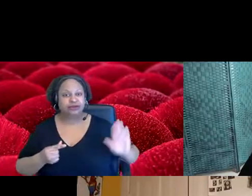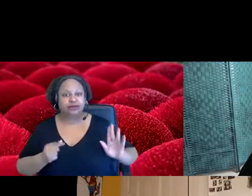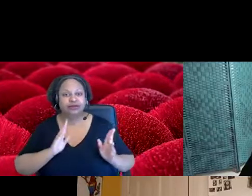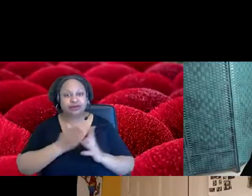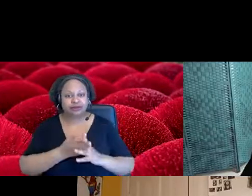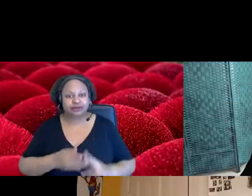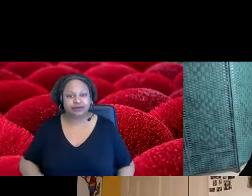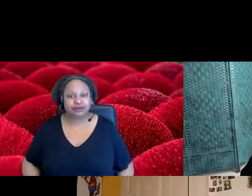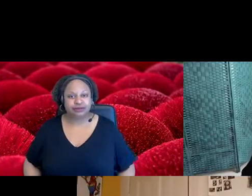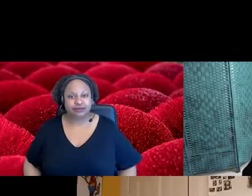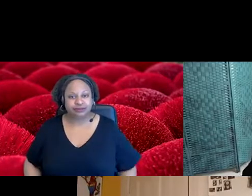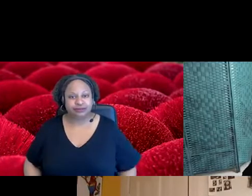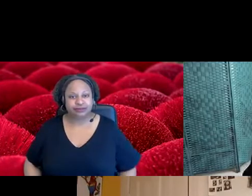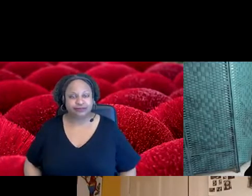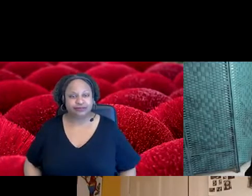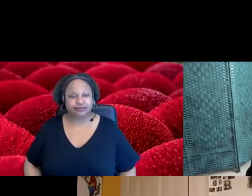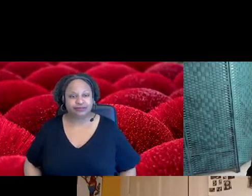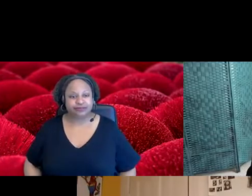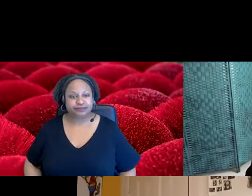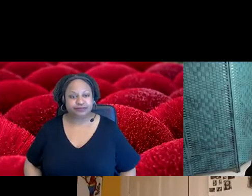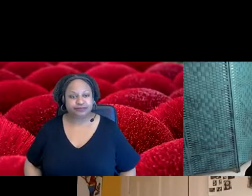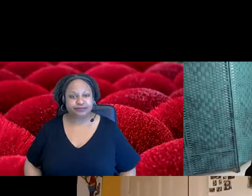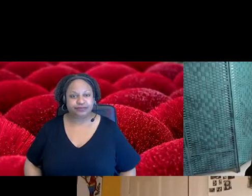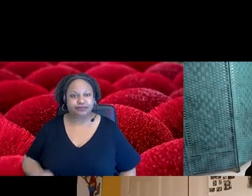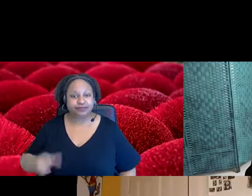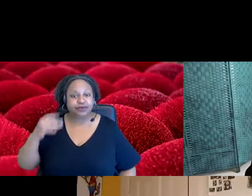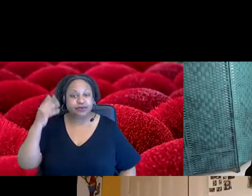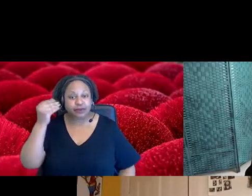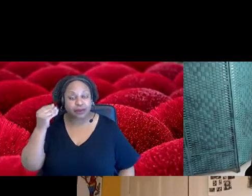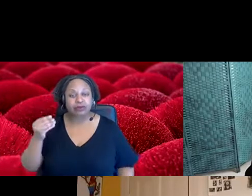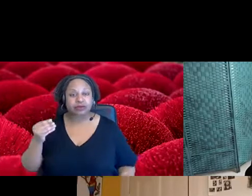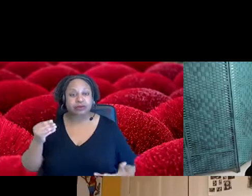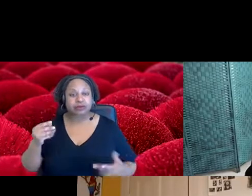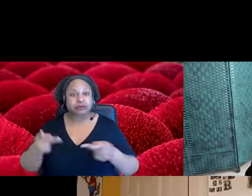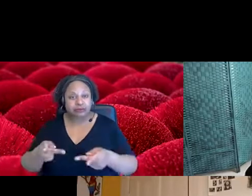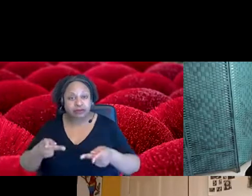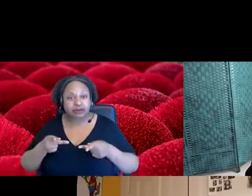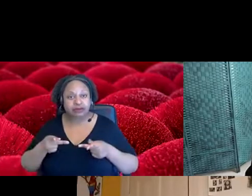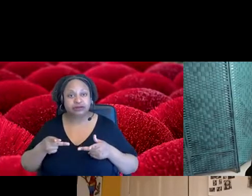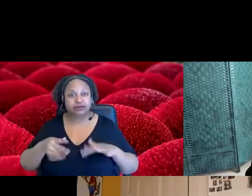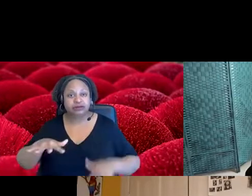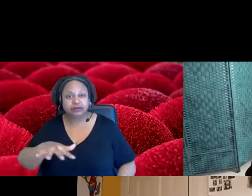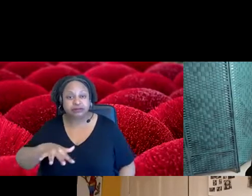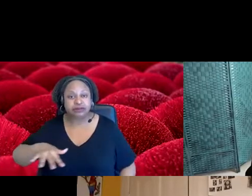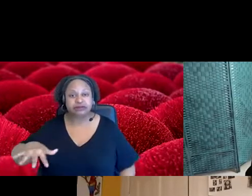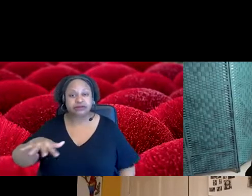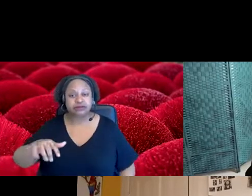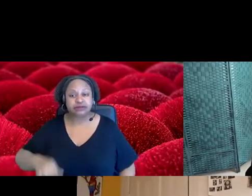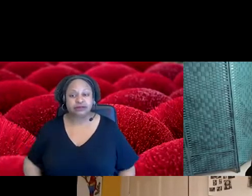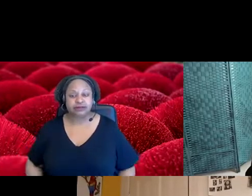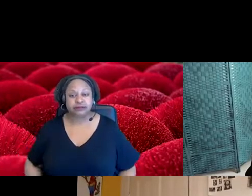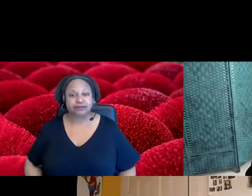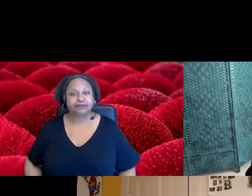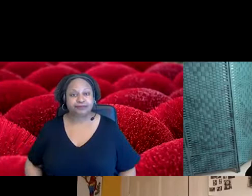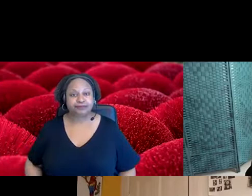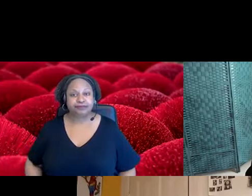it's like, if you look at placemaking in space, and it'd be like, you know, having a dancer